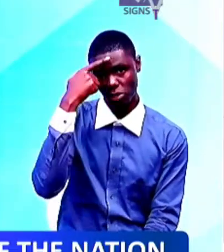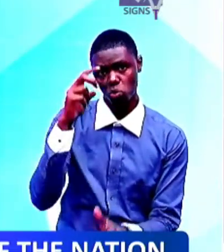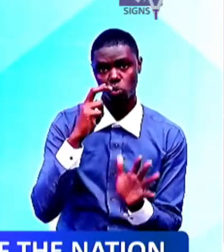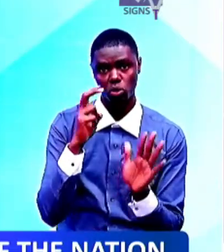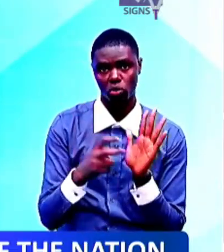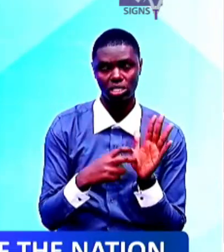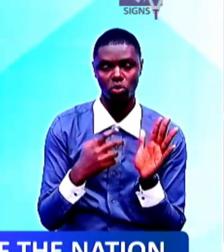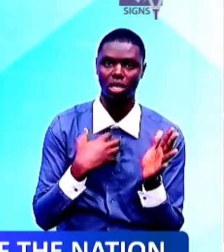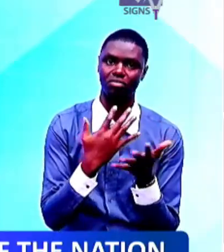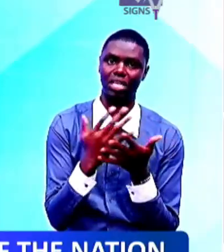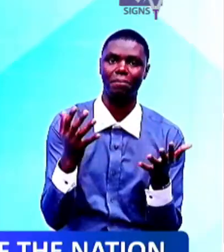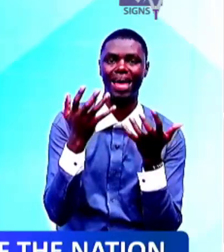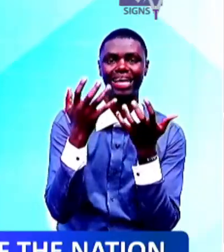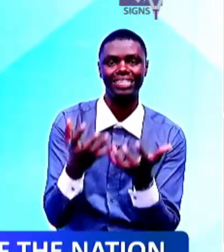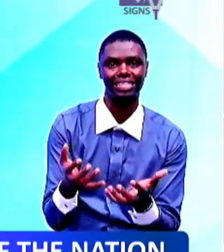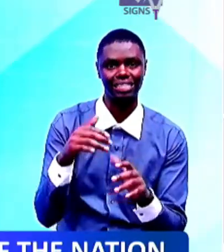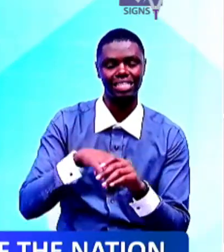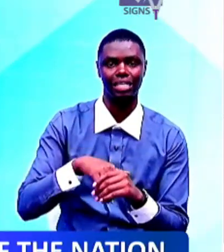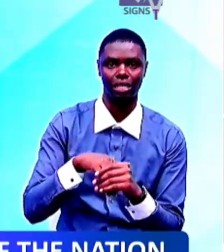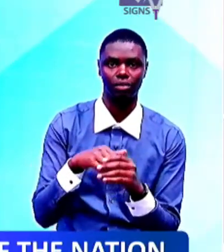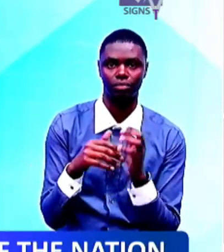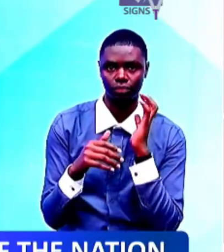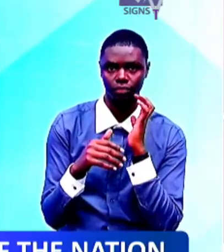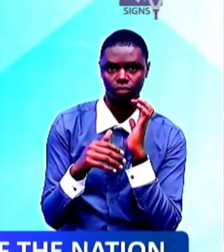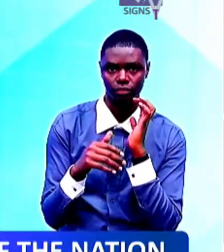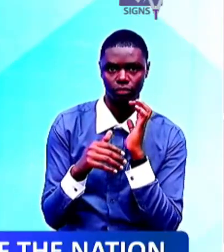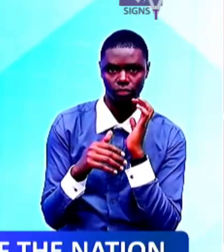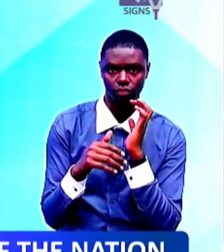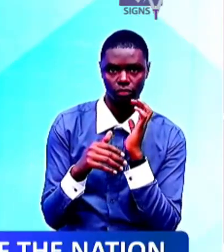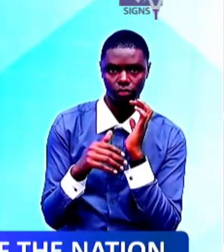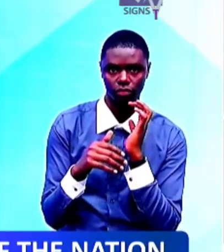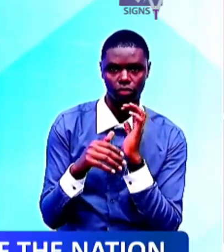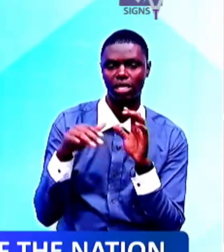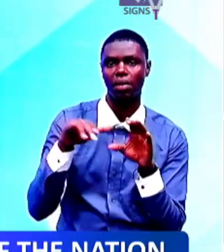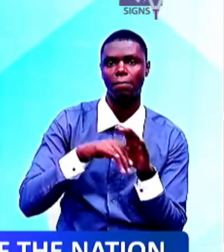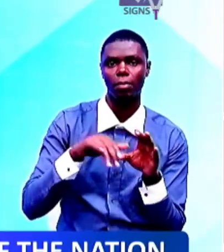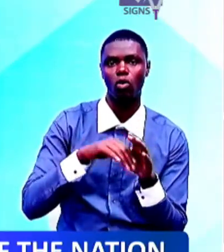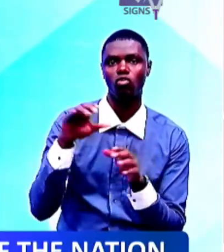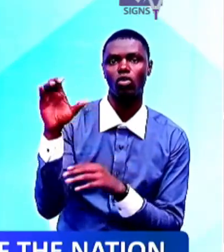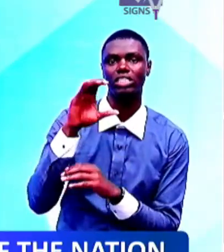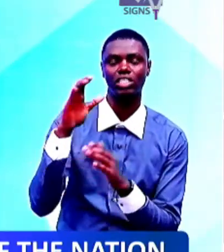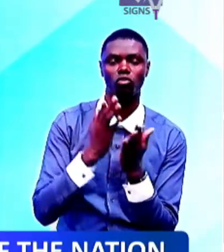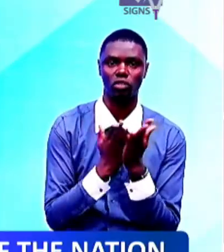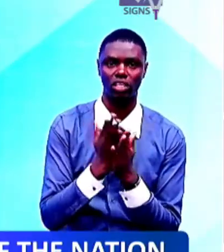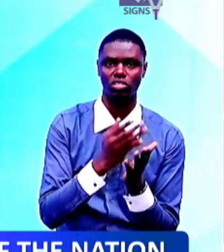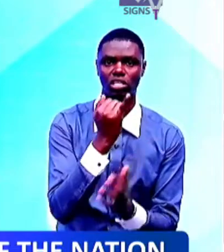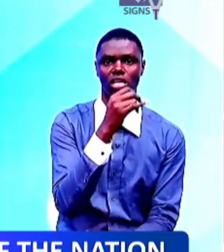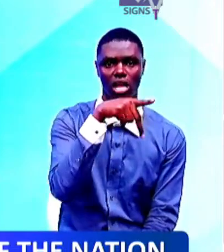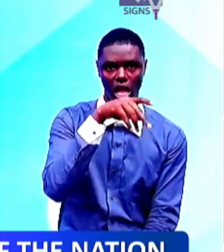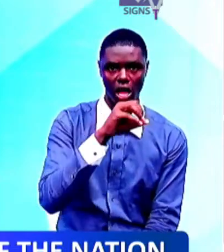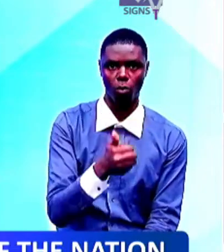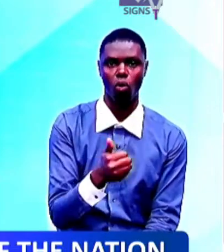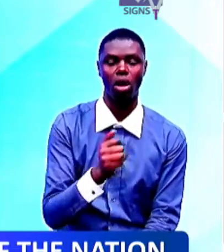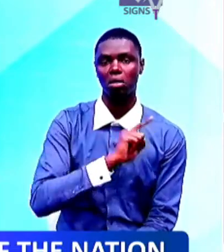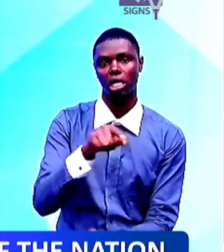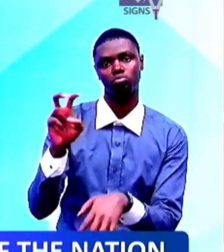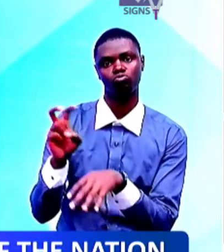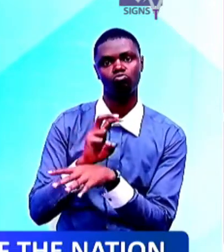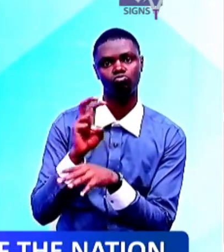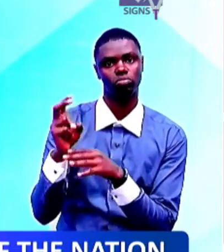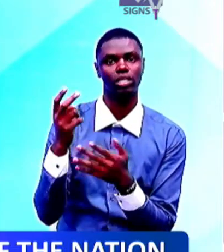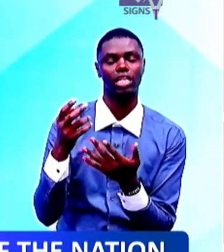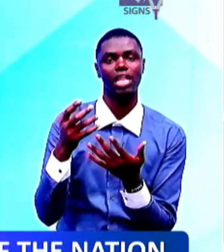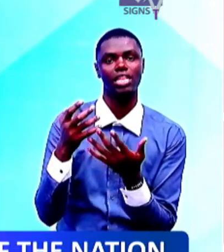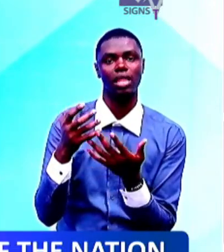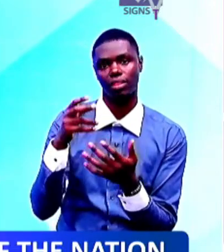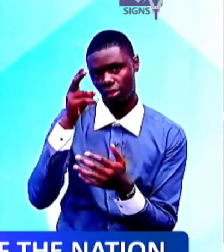could be some excesses, yes, in the certain members of our civil service, then IPOA comes there to check on the excesses of the police. If